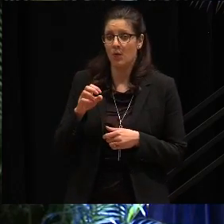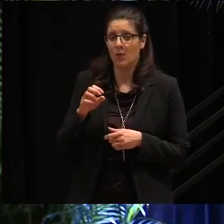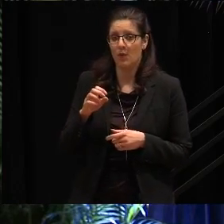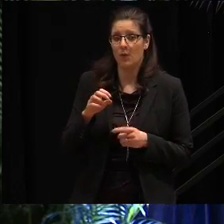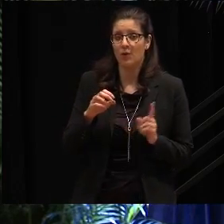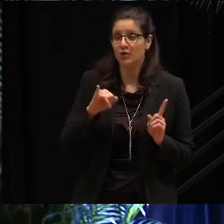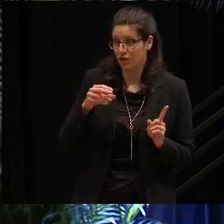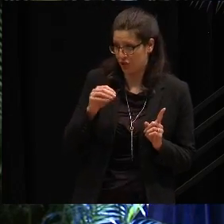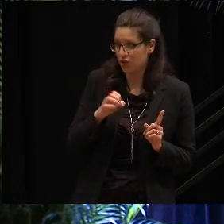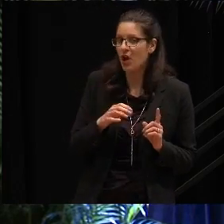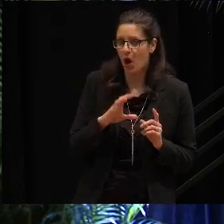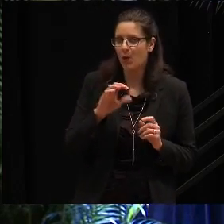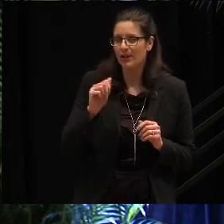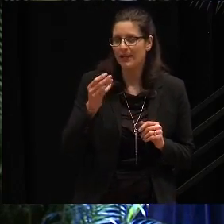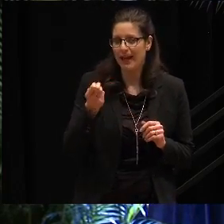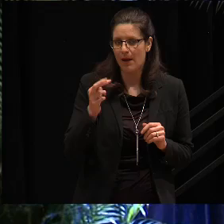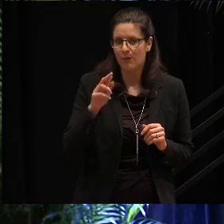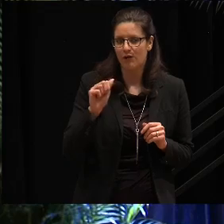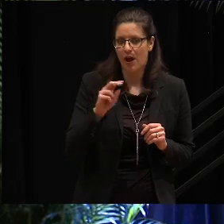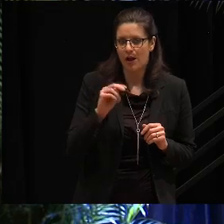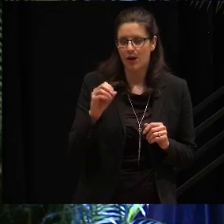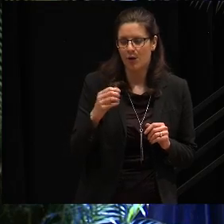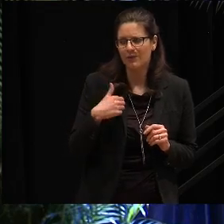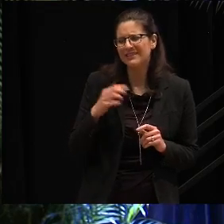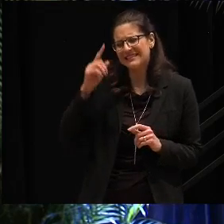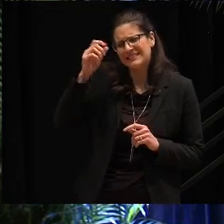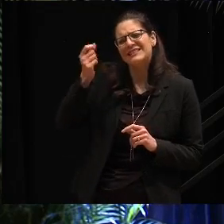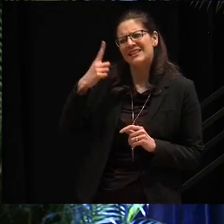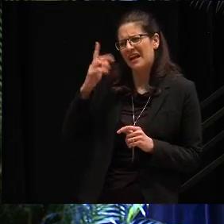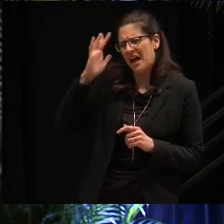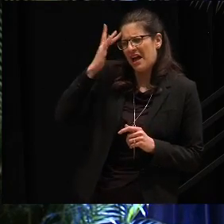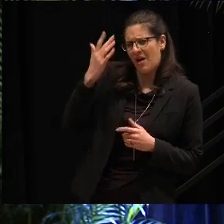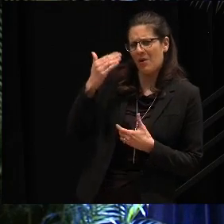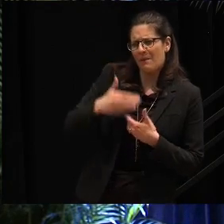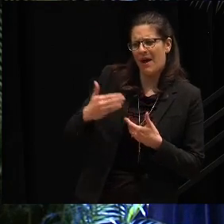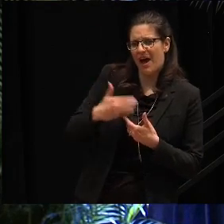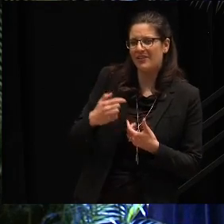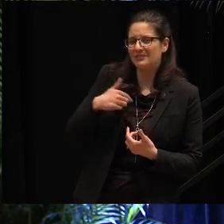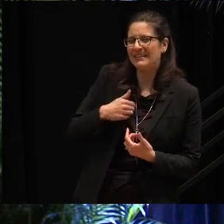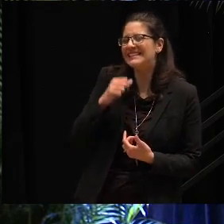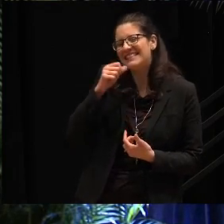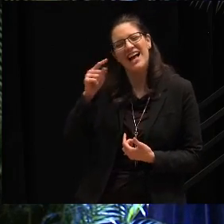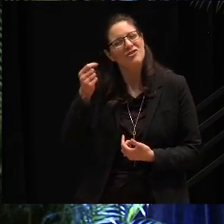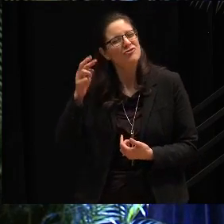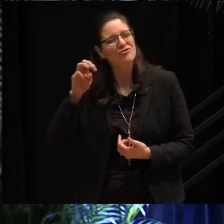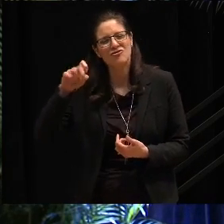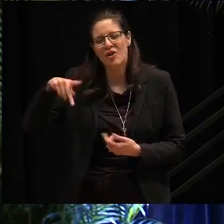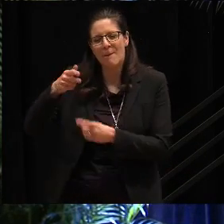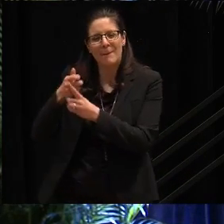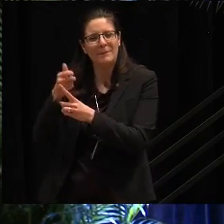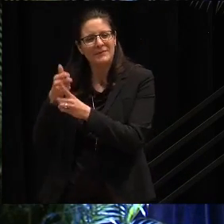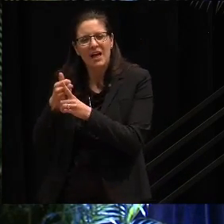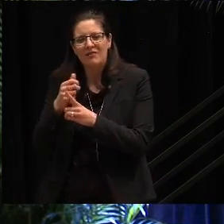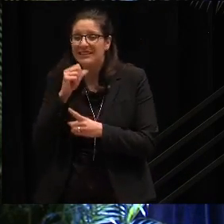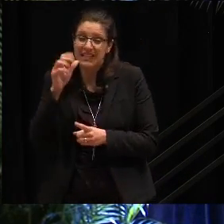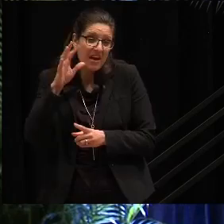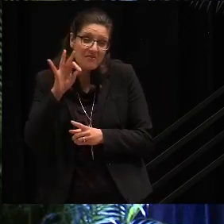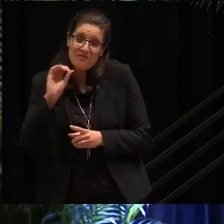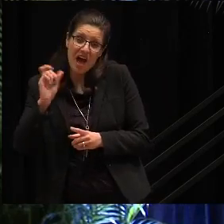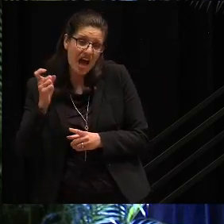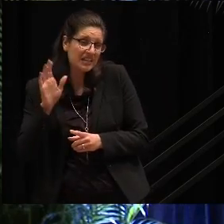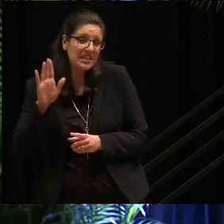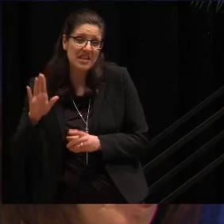Joe Cammarano? What really bothers me about this isn't Donald Trump's response, isn't Donald Trump's behavior, not even Fox News'